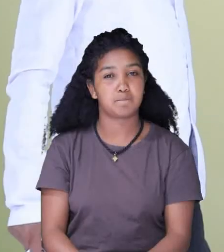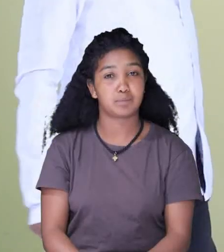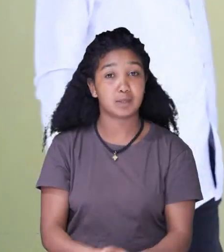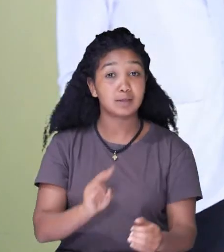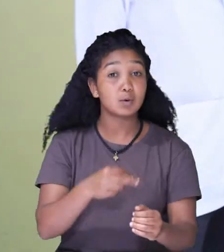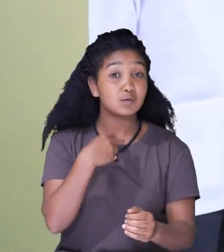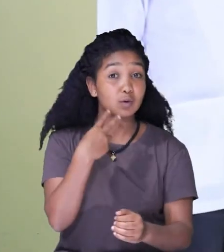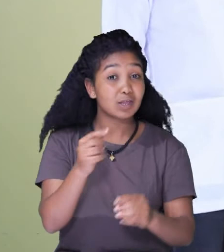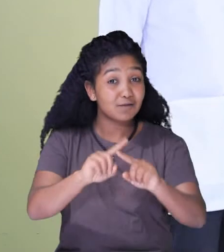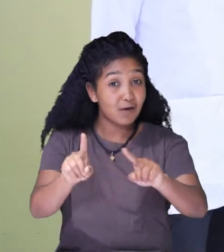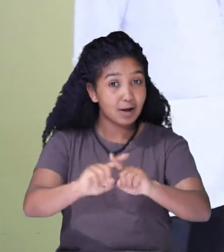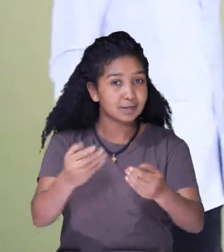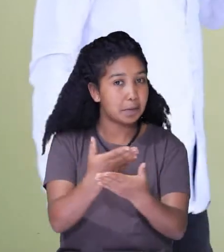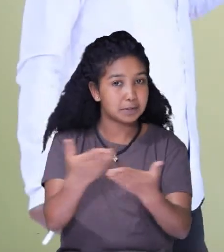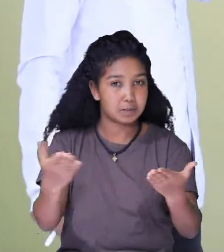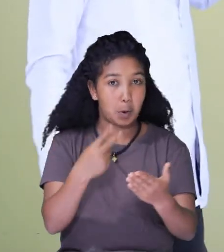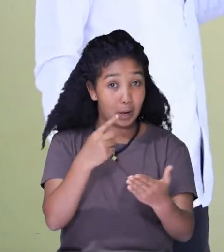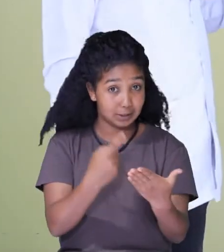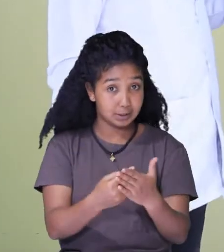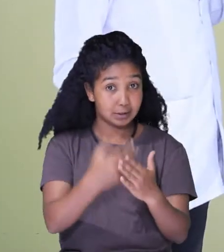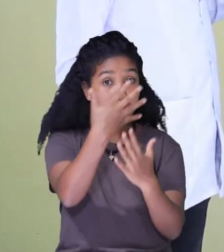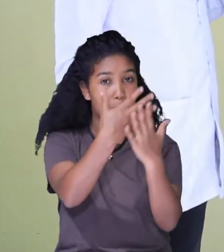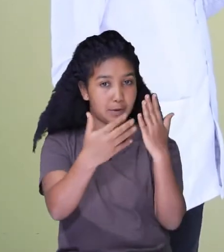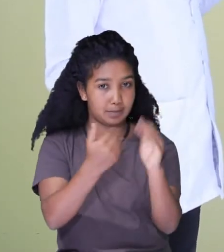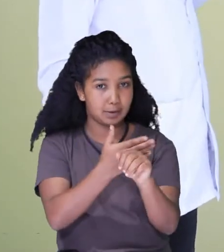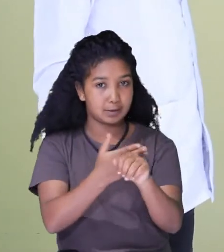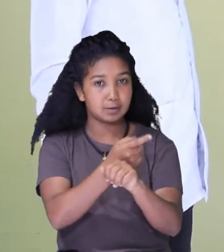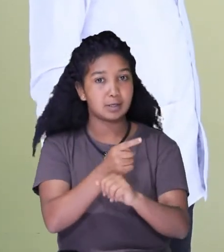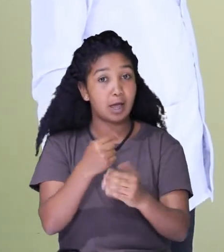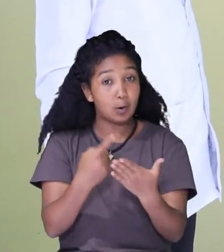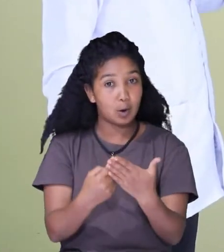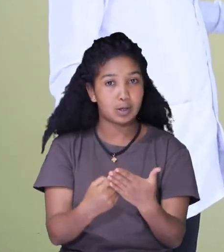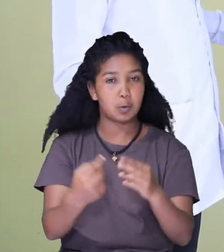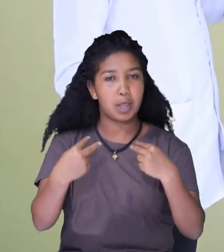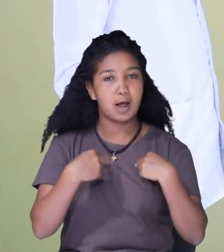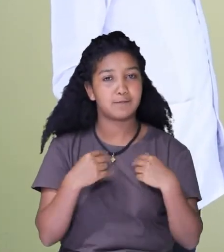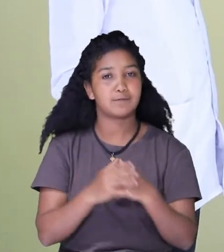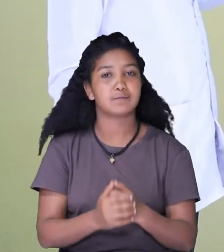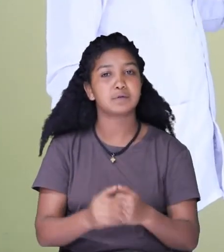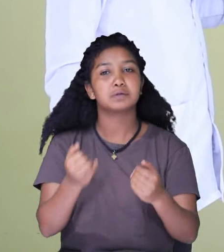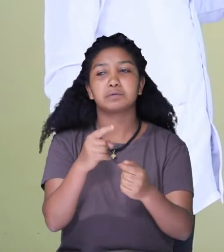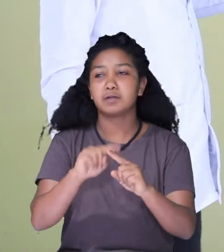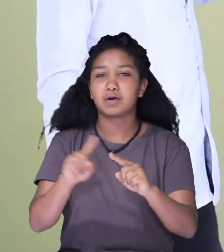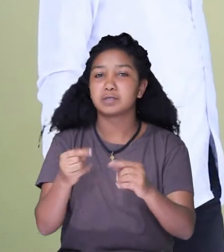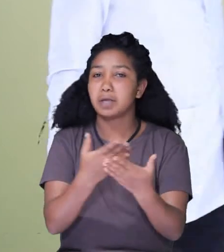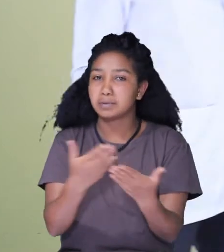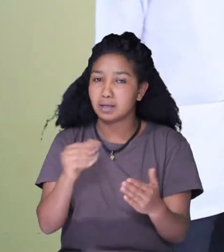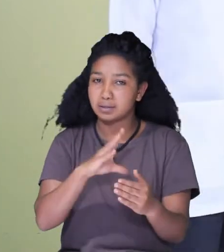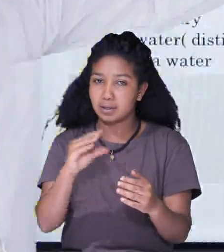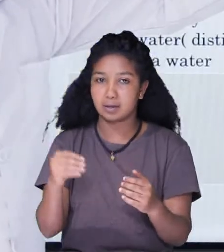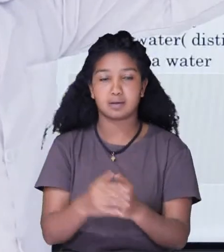The speed of sound in various substances. Look at this table, please. Now here we have substance